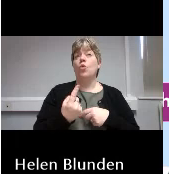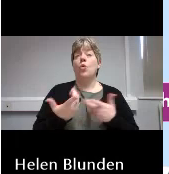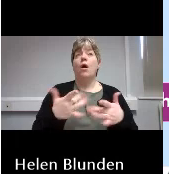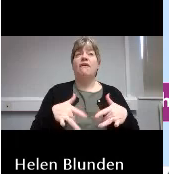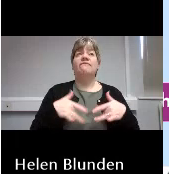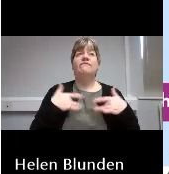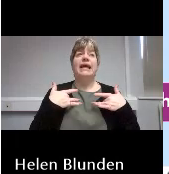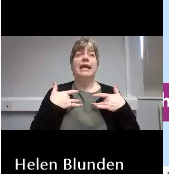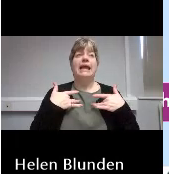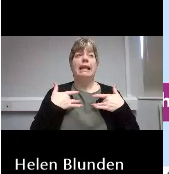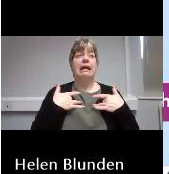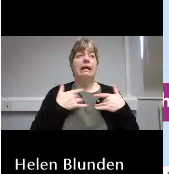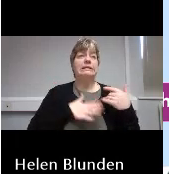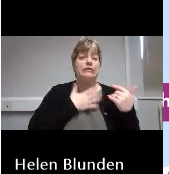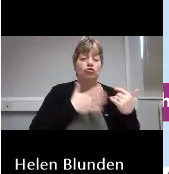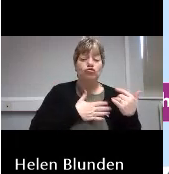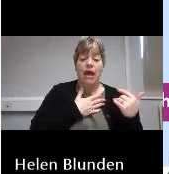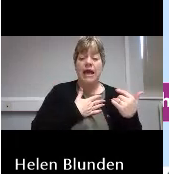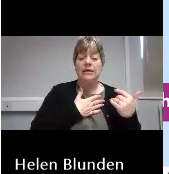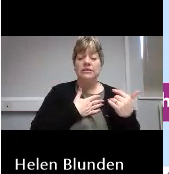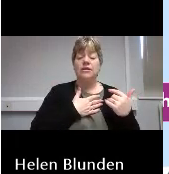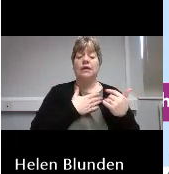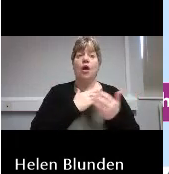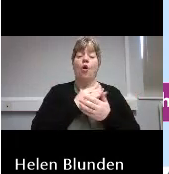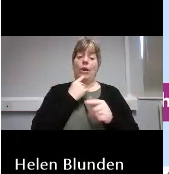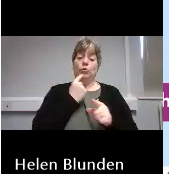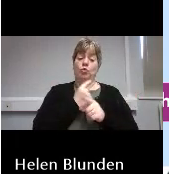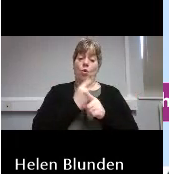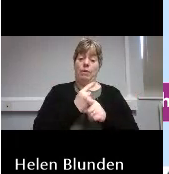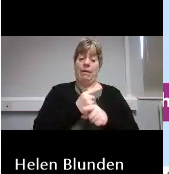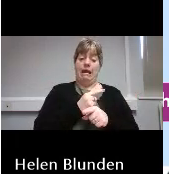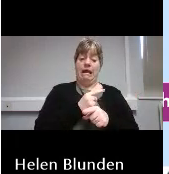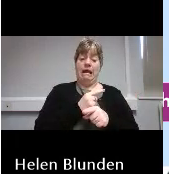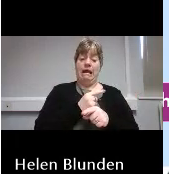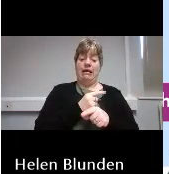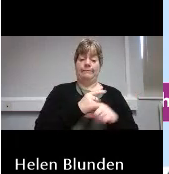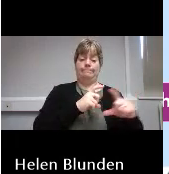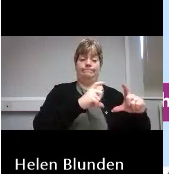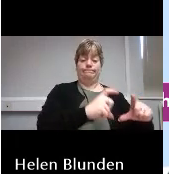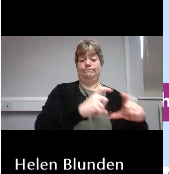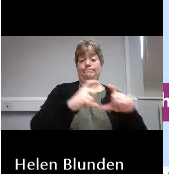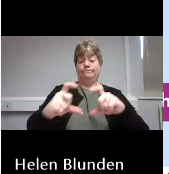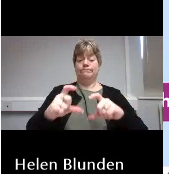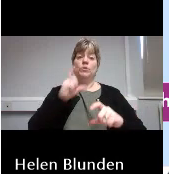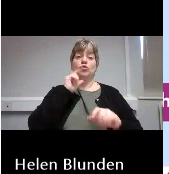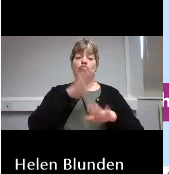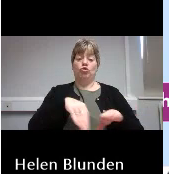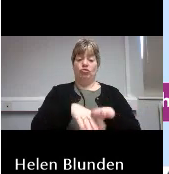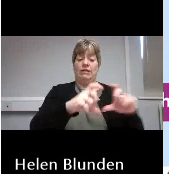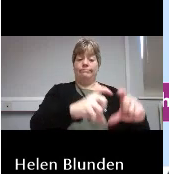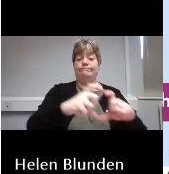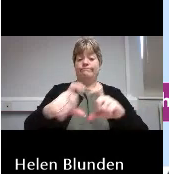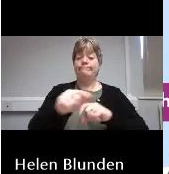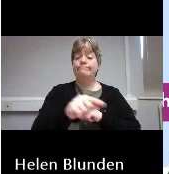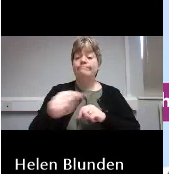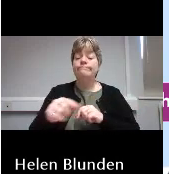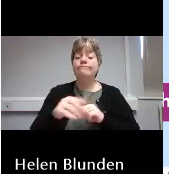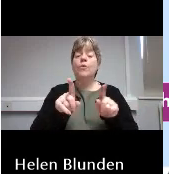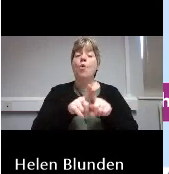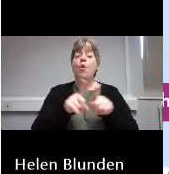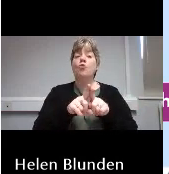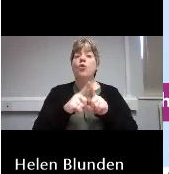feeling distressed, we are referring to those in both of those quadrants of this model. And the other thing we